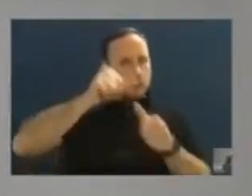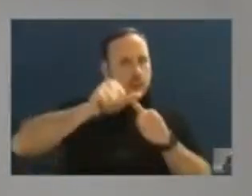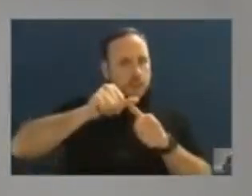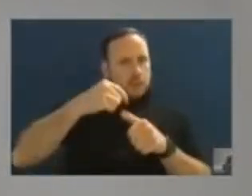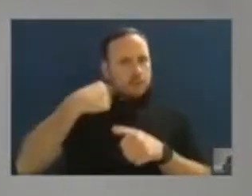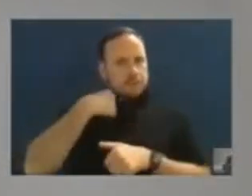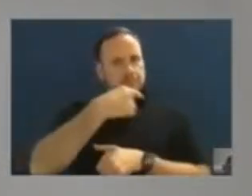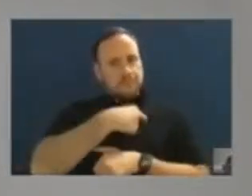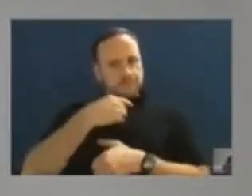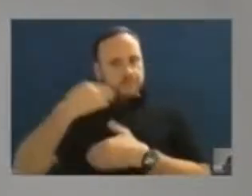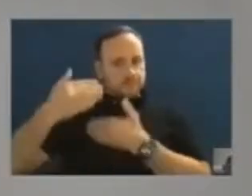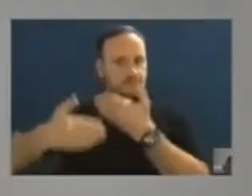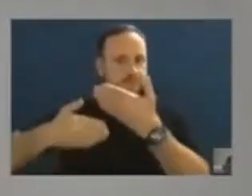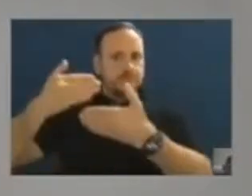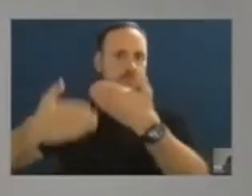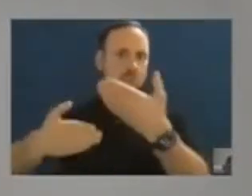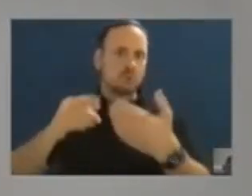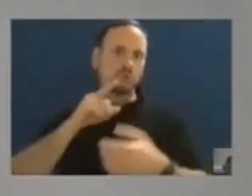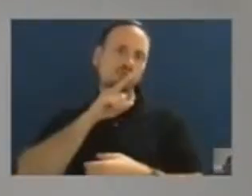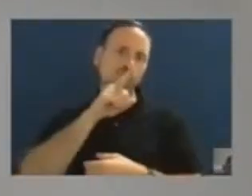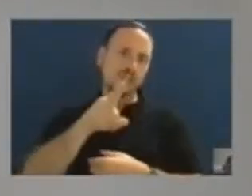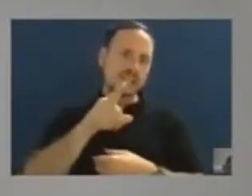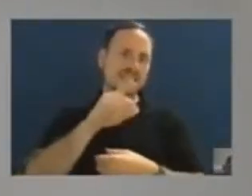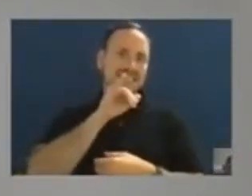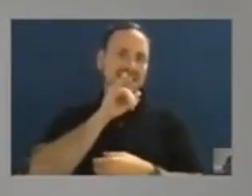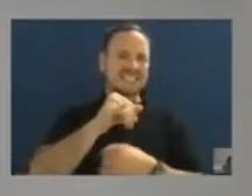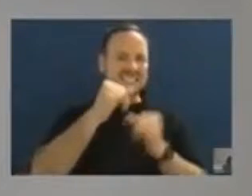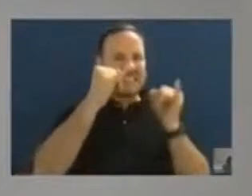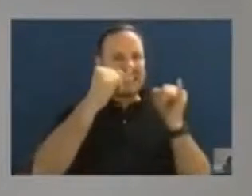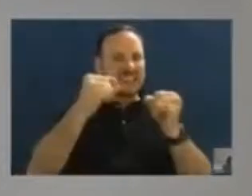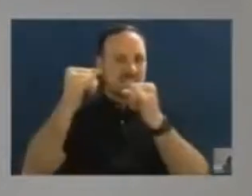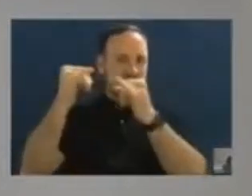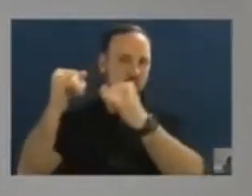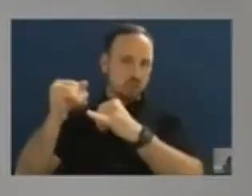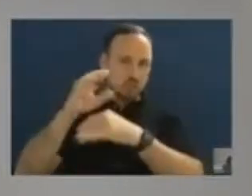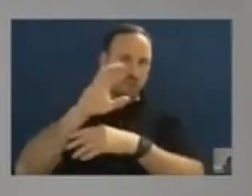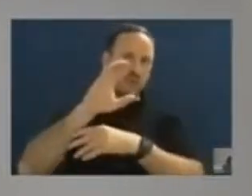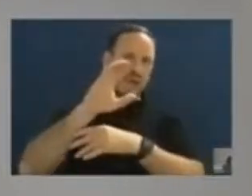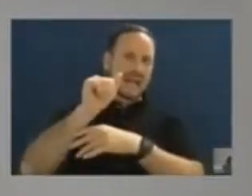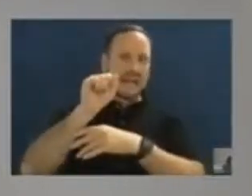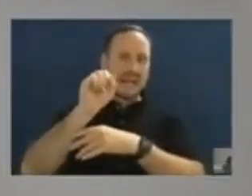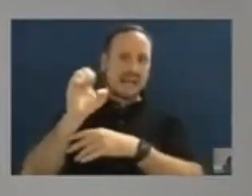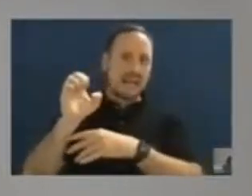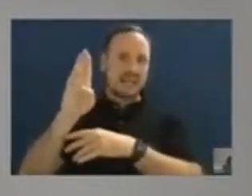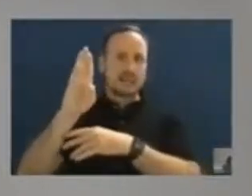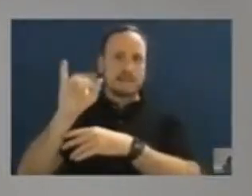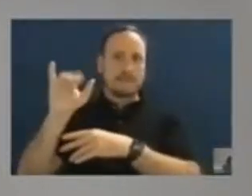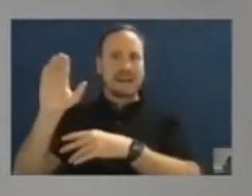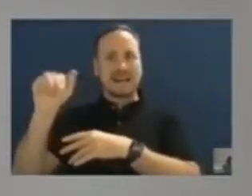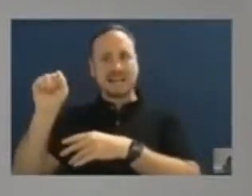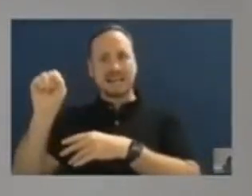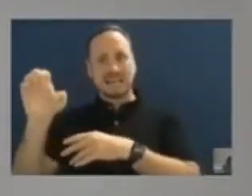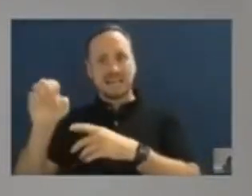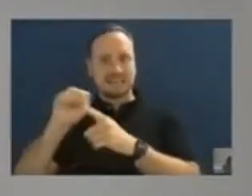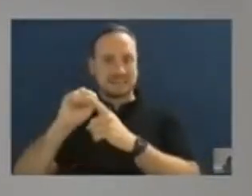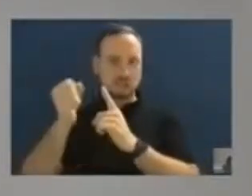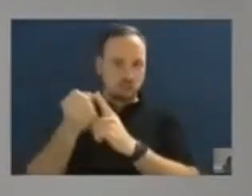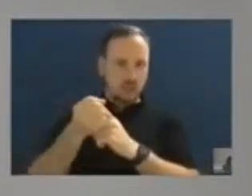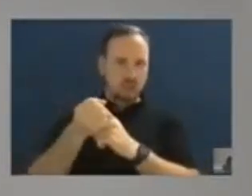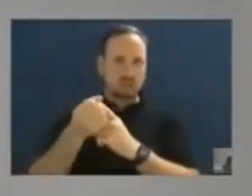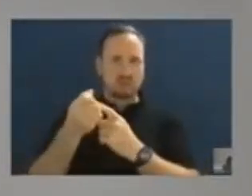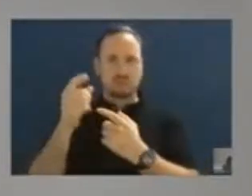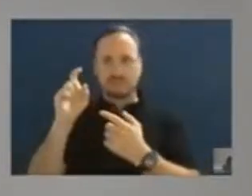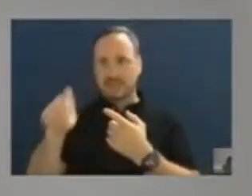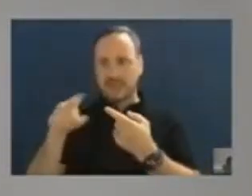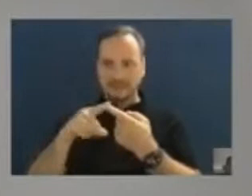a case-by-case, school-by-school scenario in terms of how teachers are partnering and identifying ways to meet those